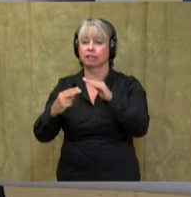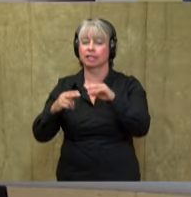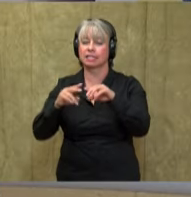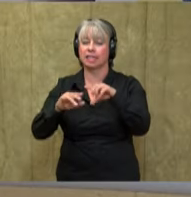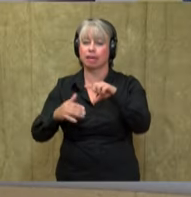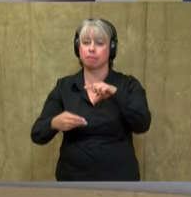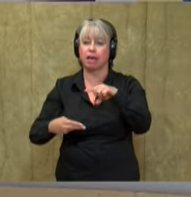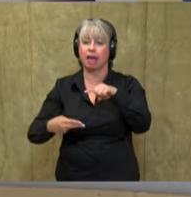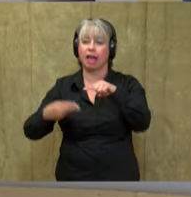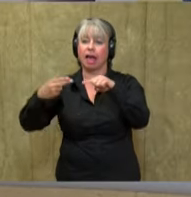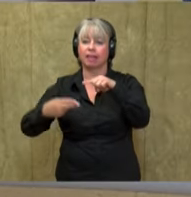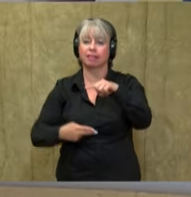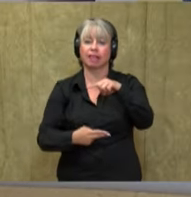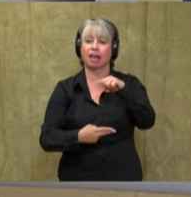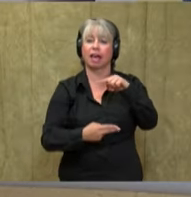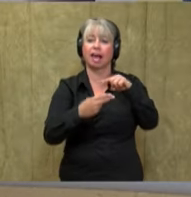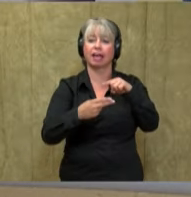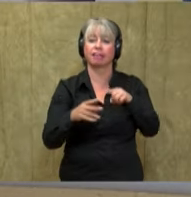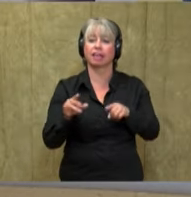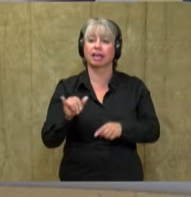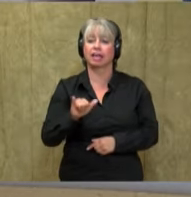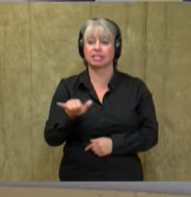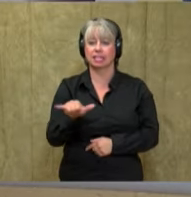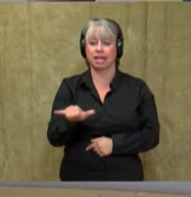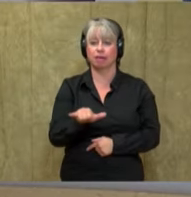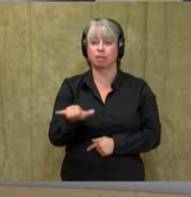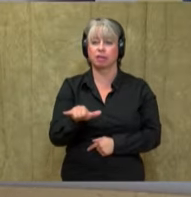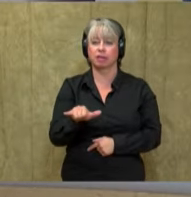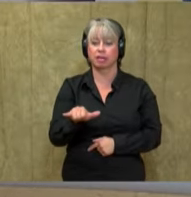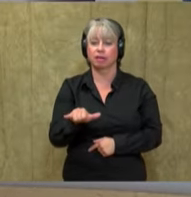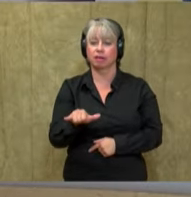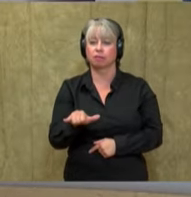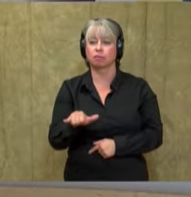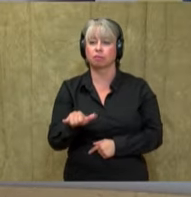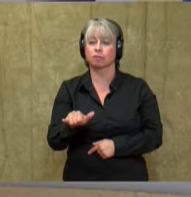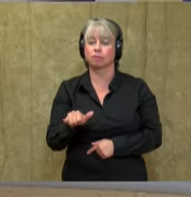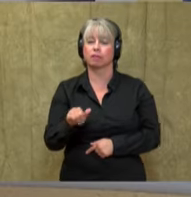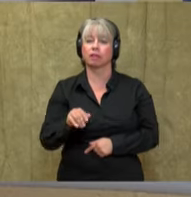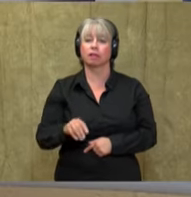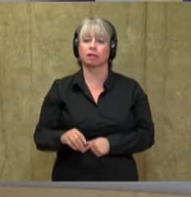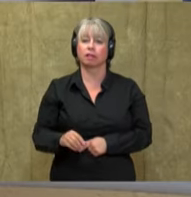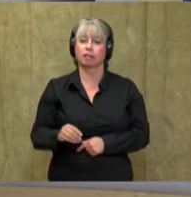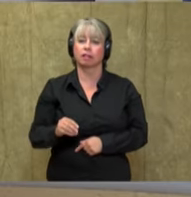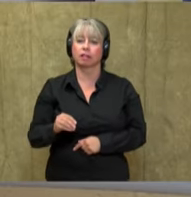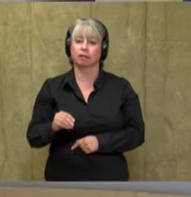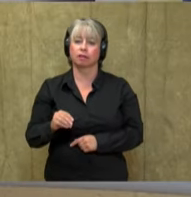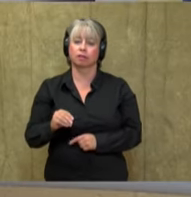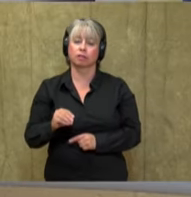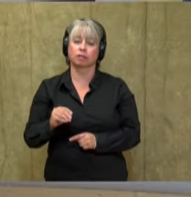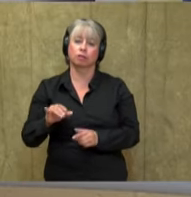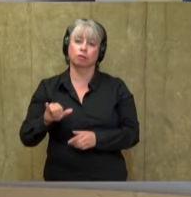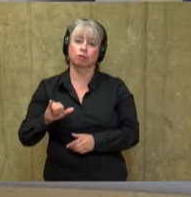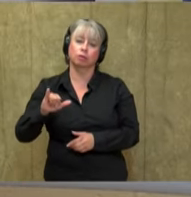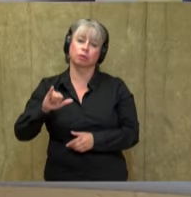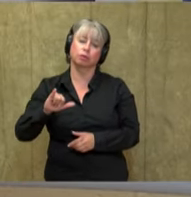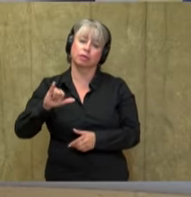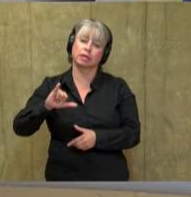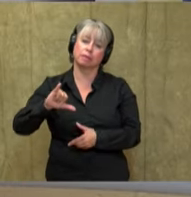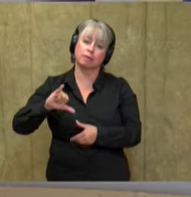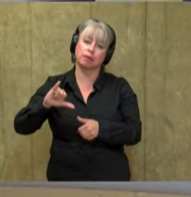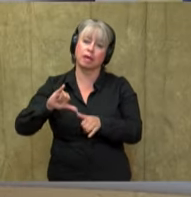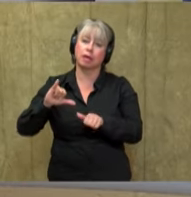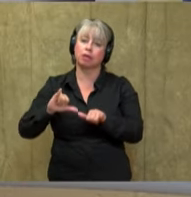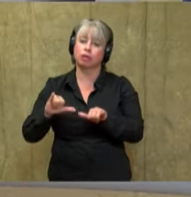go by putting a ruler there and testing it and seeing the height of that and seeing the height of this one as